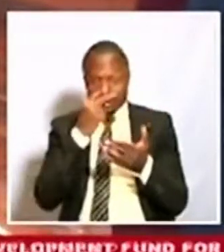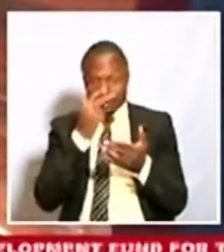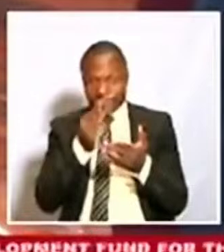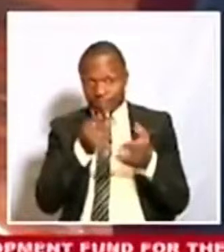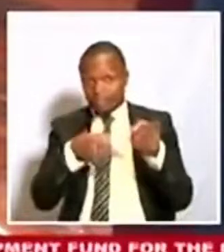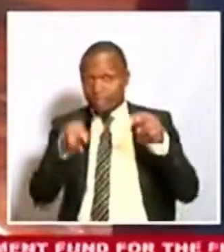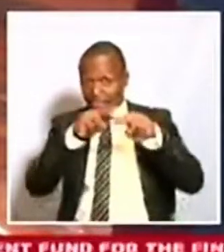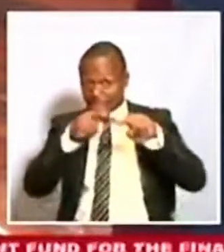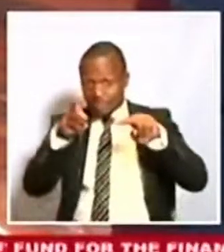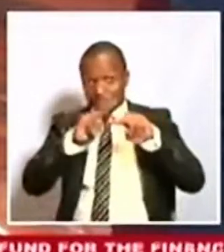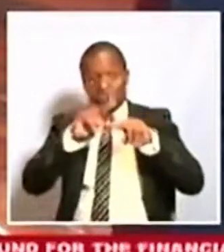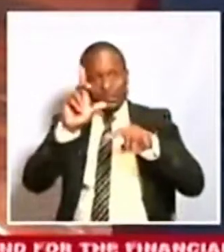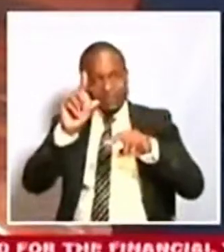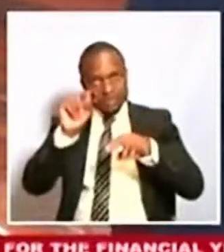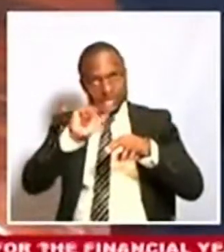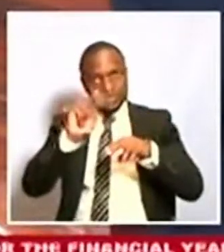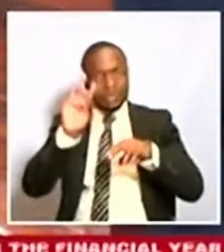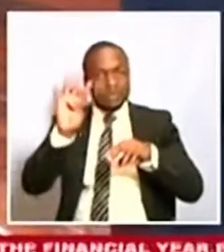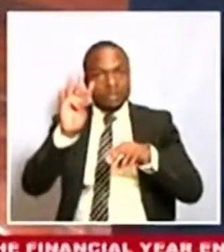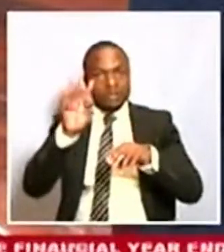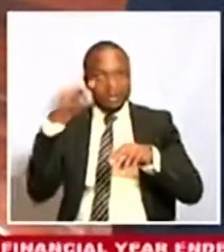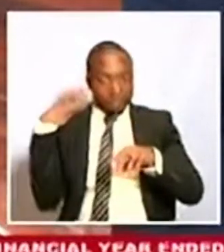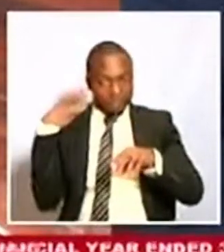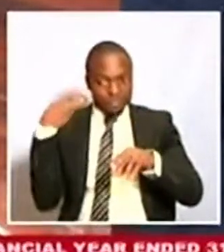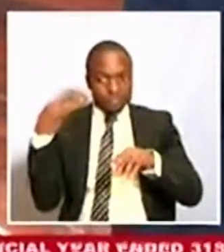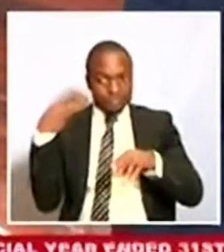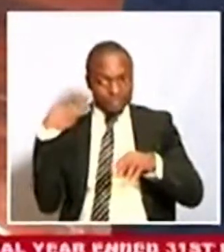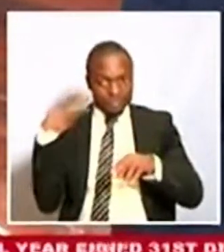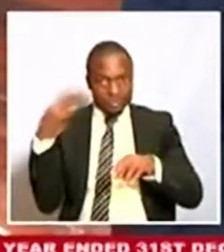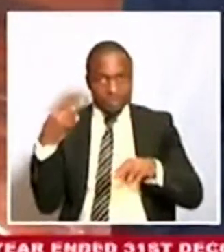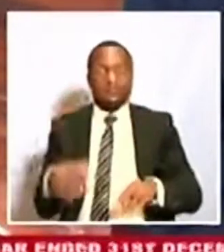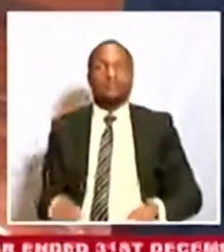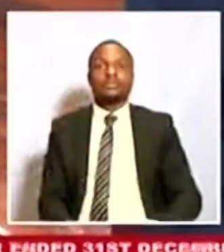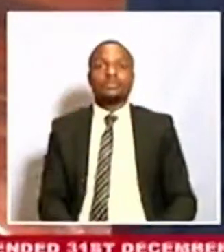increase in the 2024 applications.